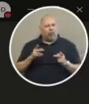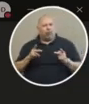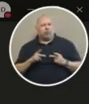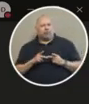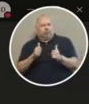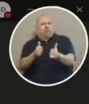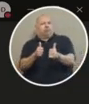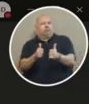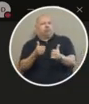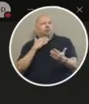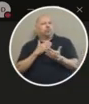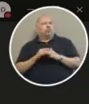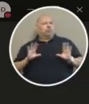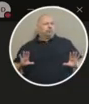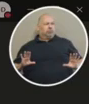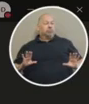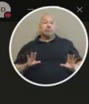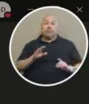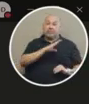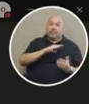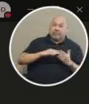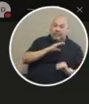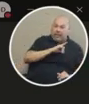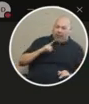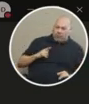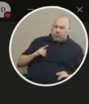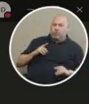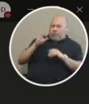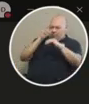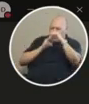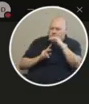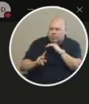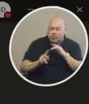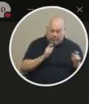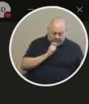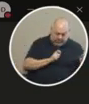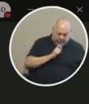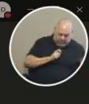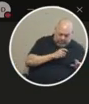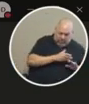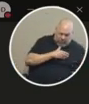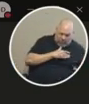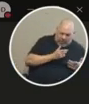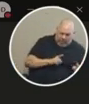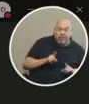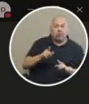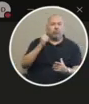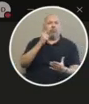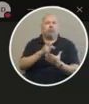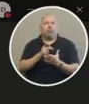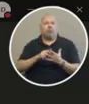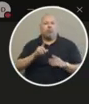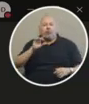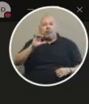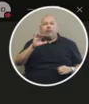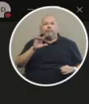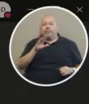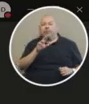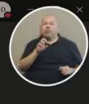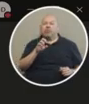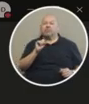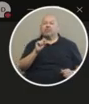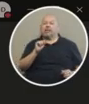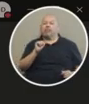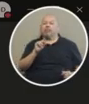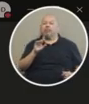the council was very forward thinking in the adjustments before this happened that you approved, like the rate stabilization fund that we